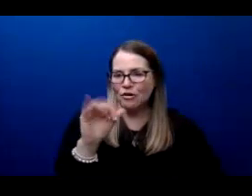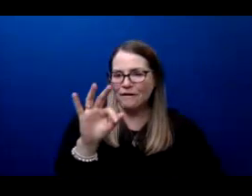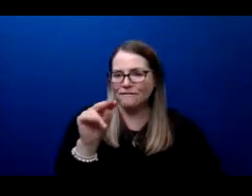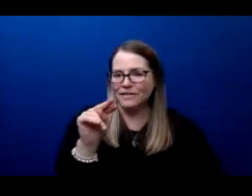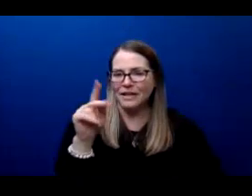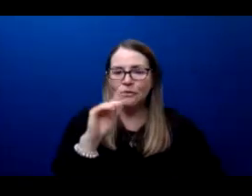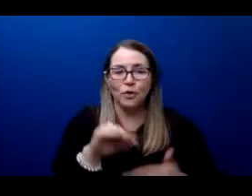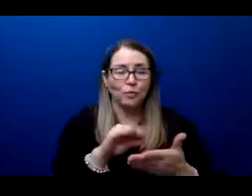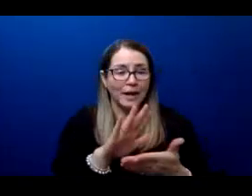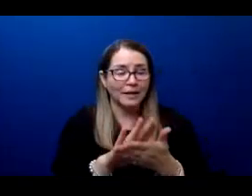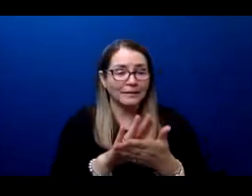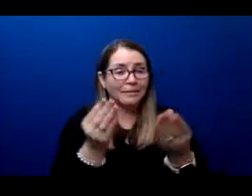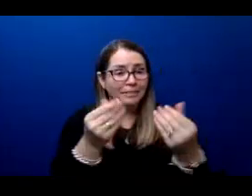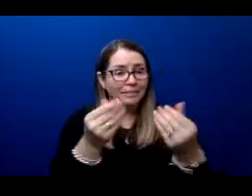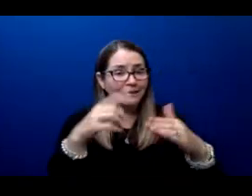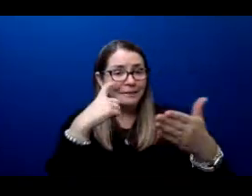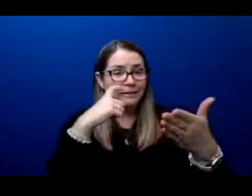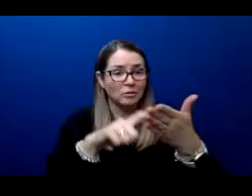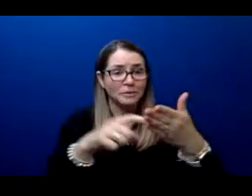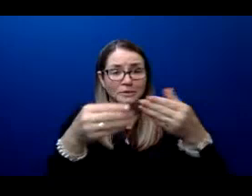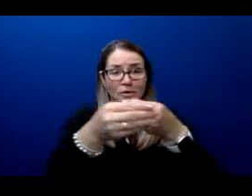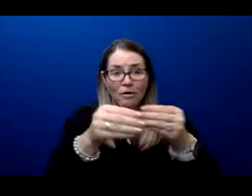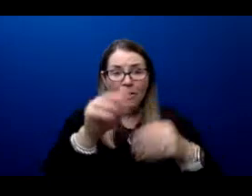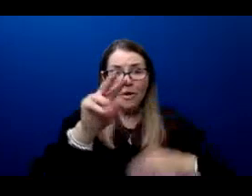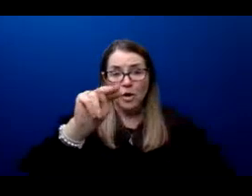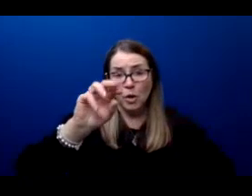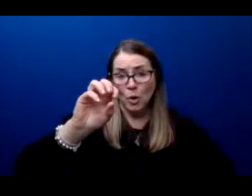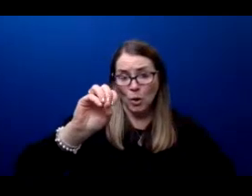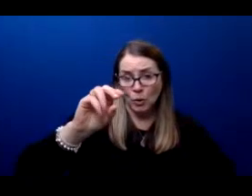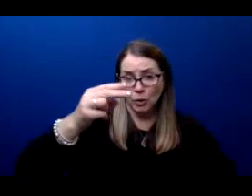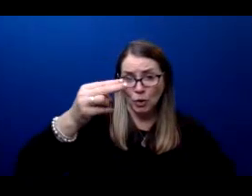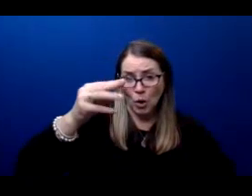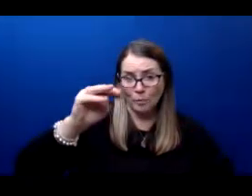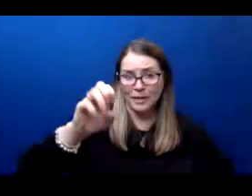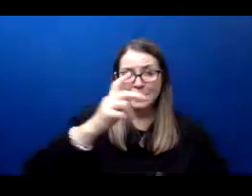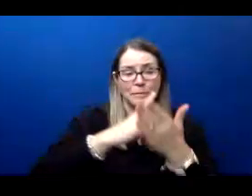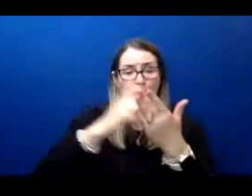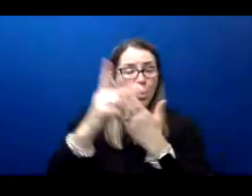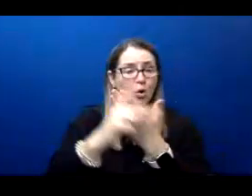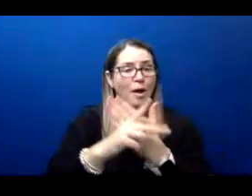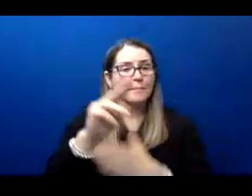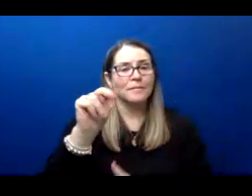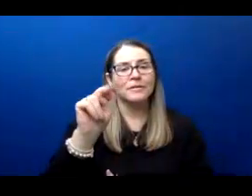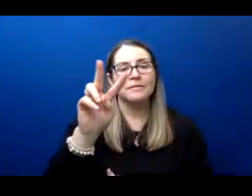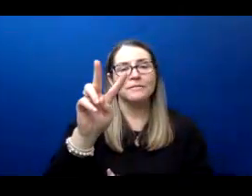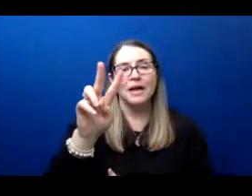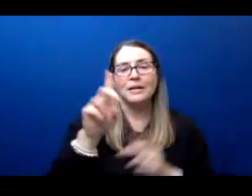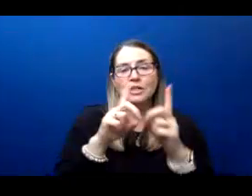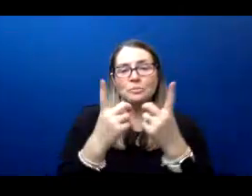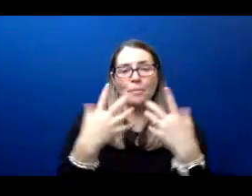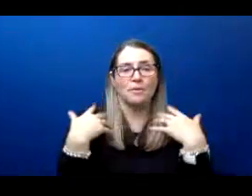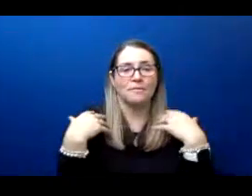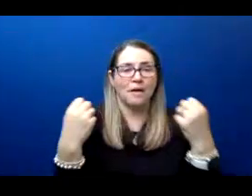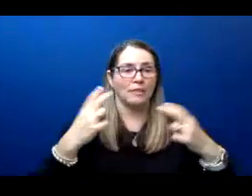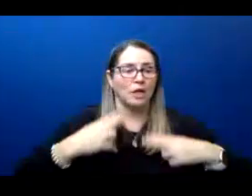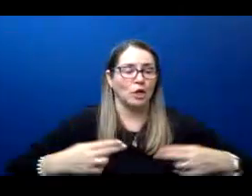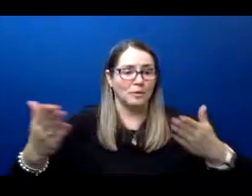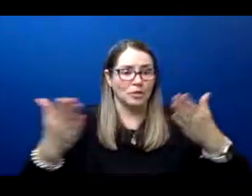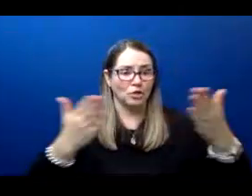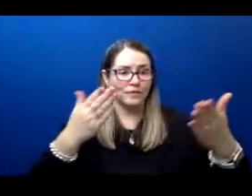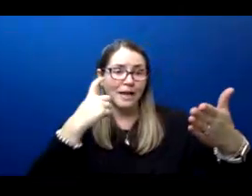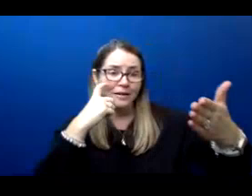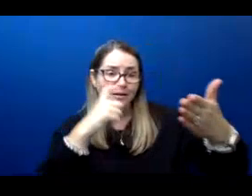land acknowledgement, the Office of Minority Health and Equity, as a program of the Nevada Department of Health and Human Services, acknowledges,